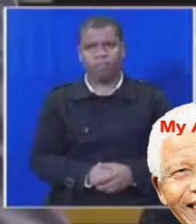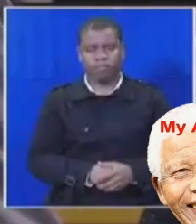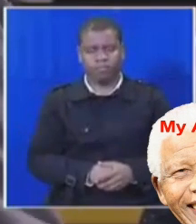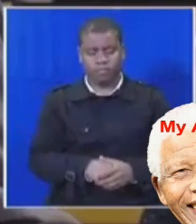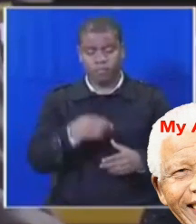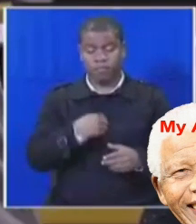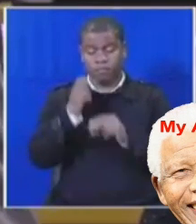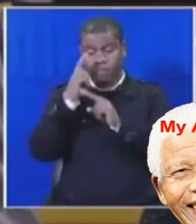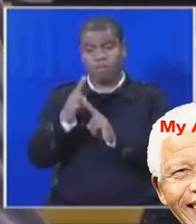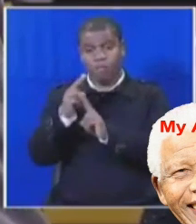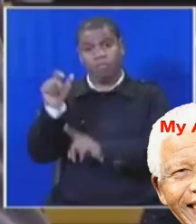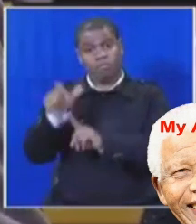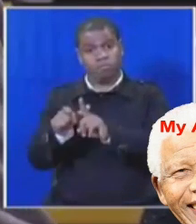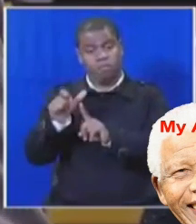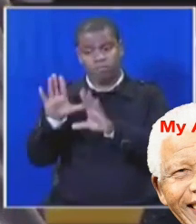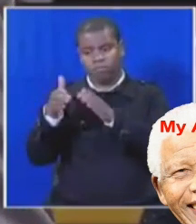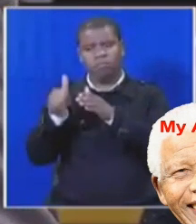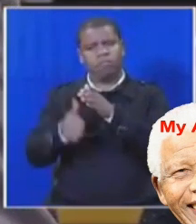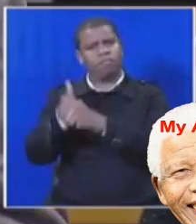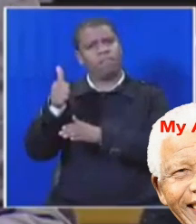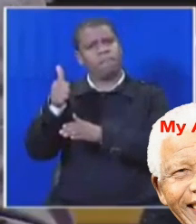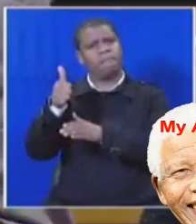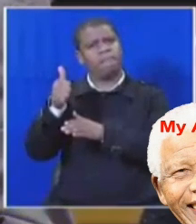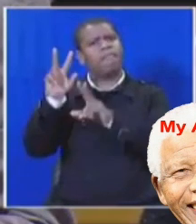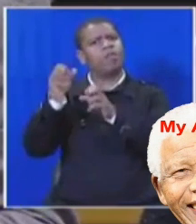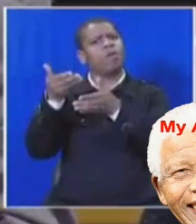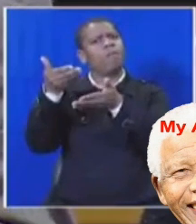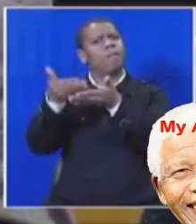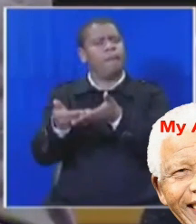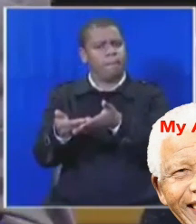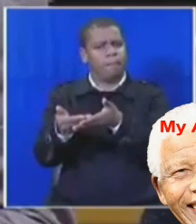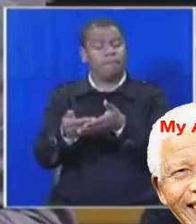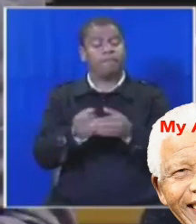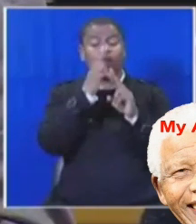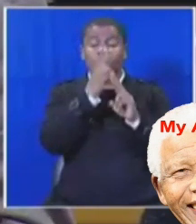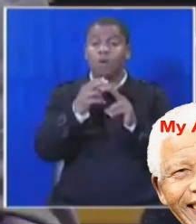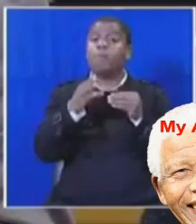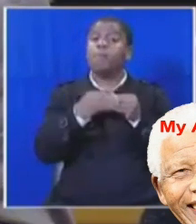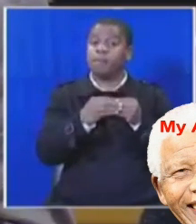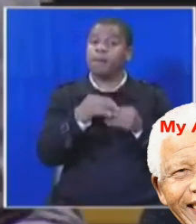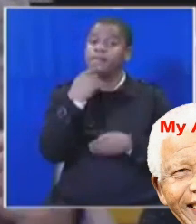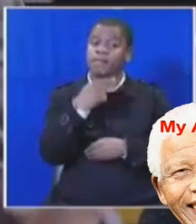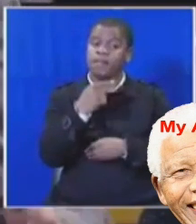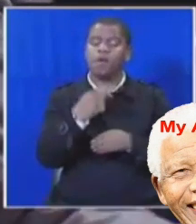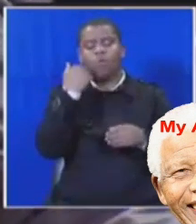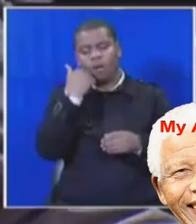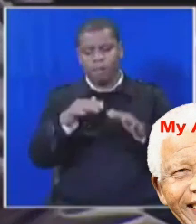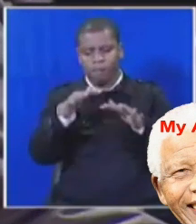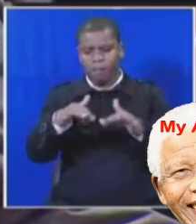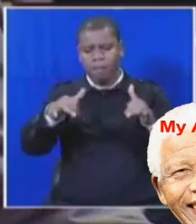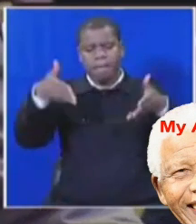The Honourable Chief Whip raised the issue of the Honourable member making threats against